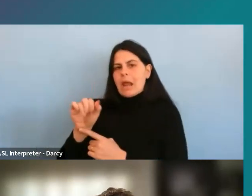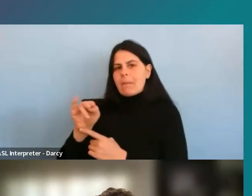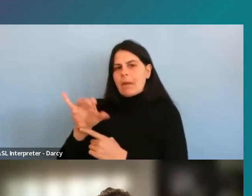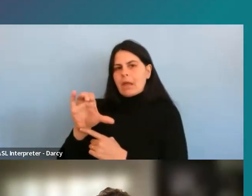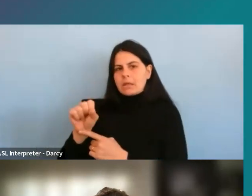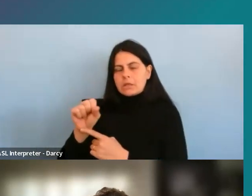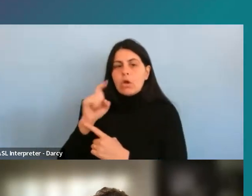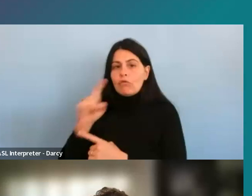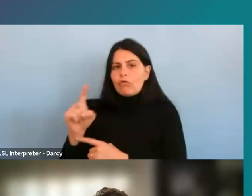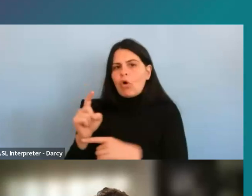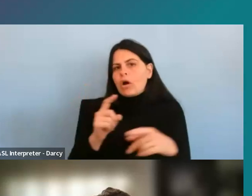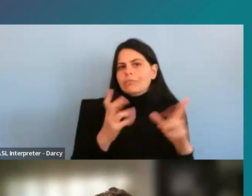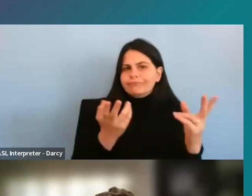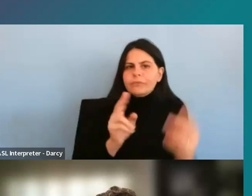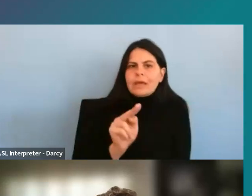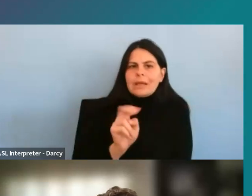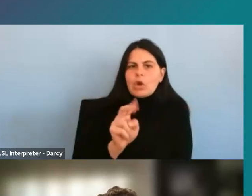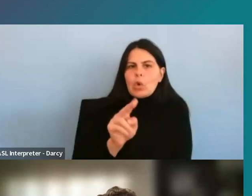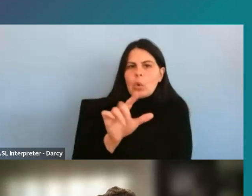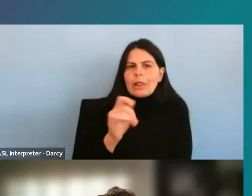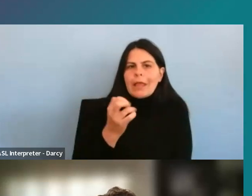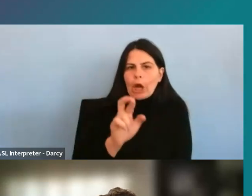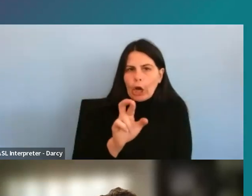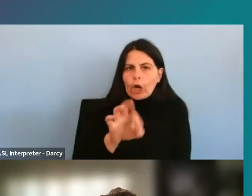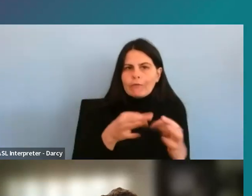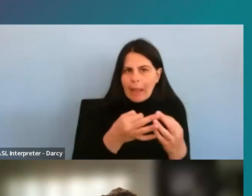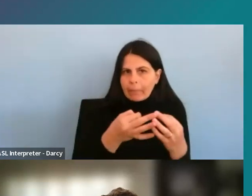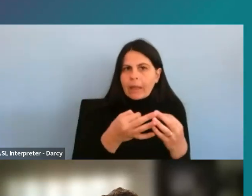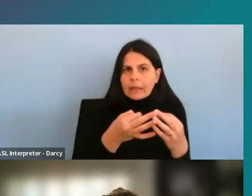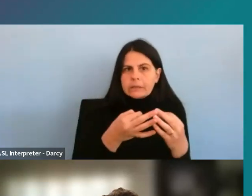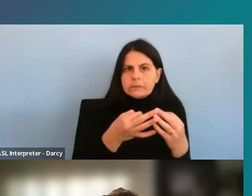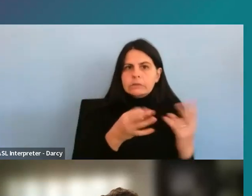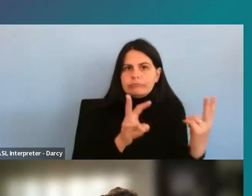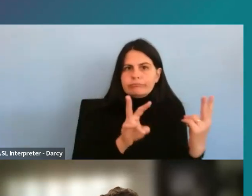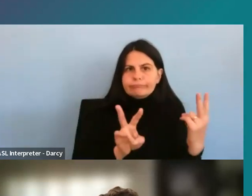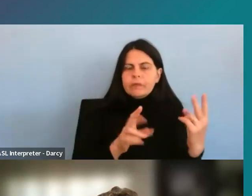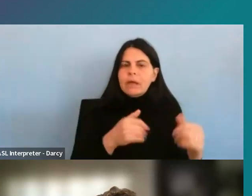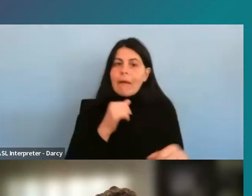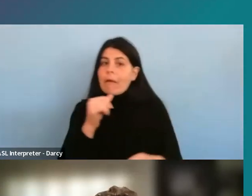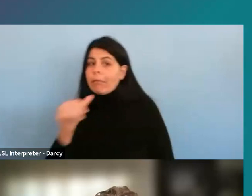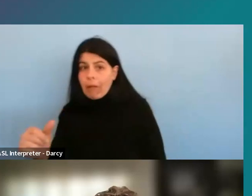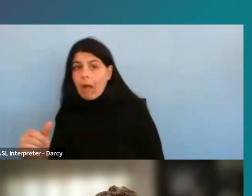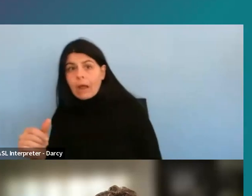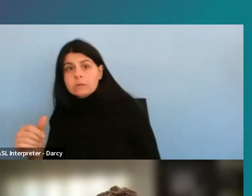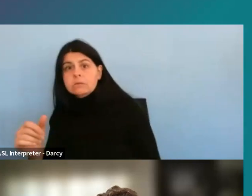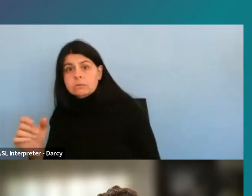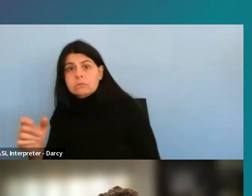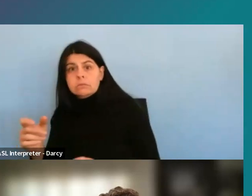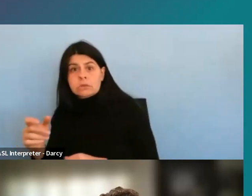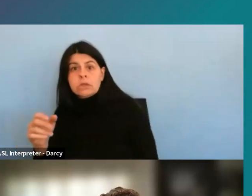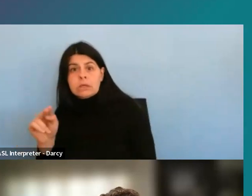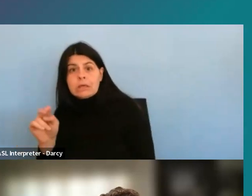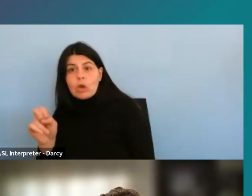So can you talk a little bit about how this drumbeat of care has worked